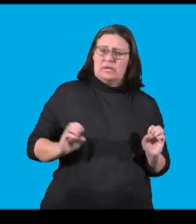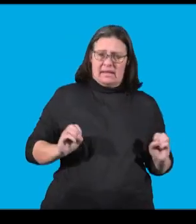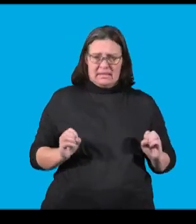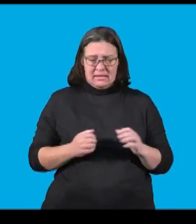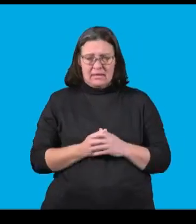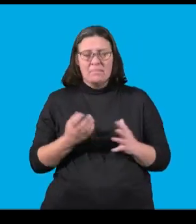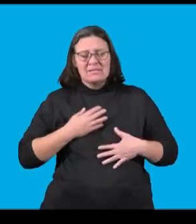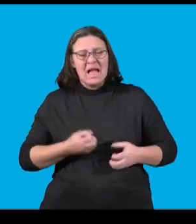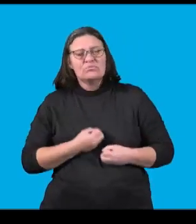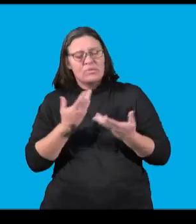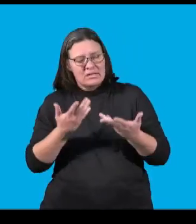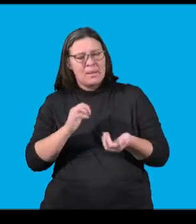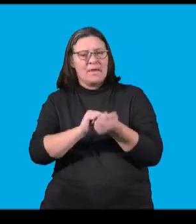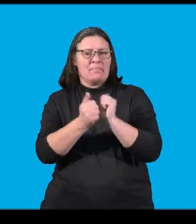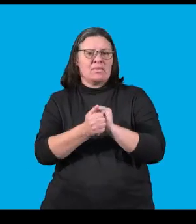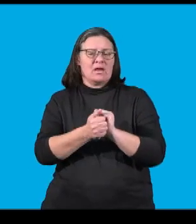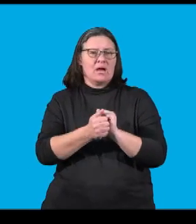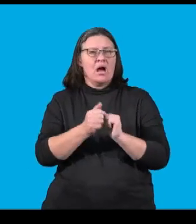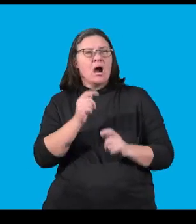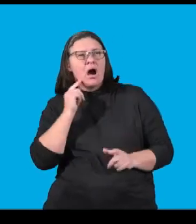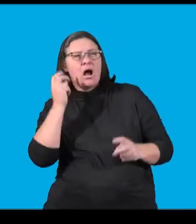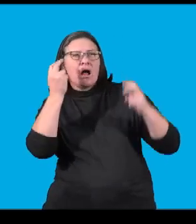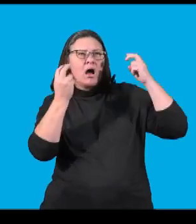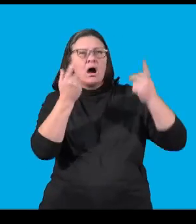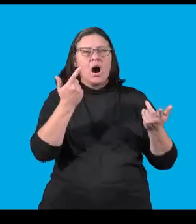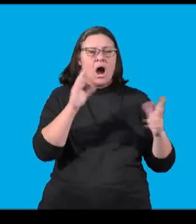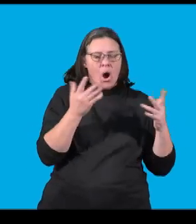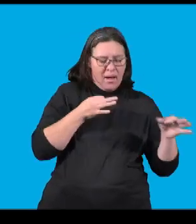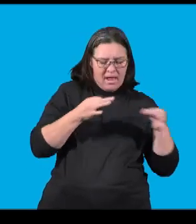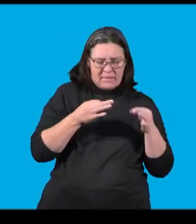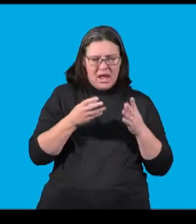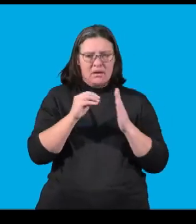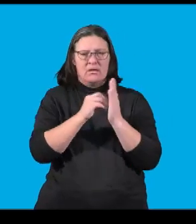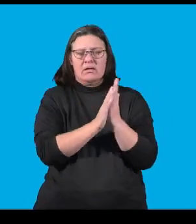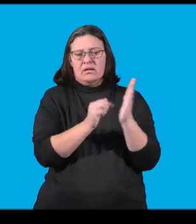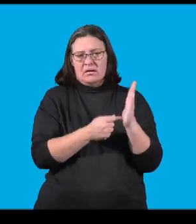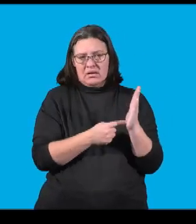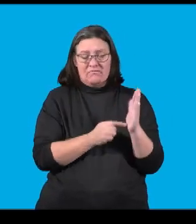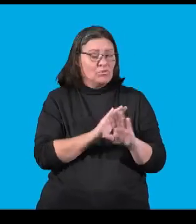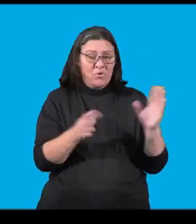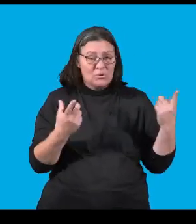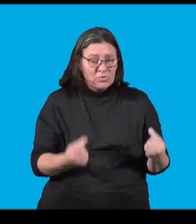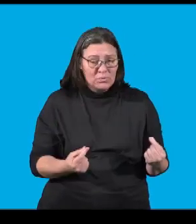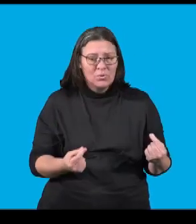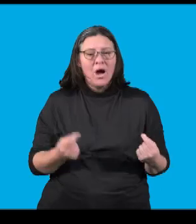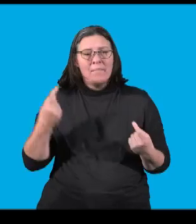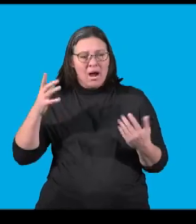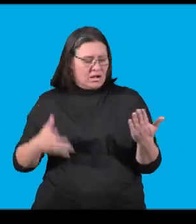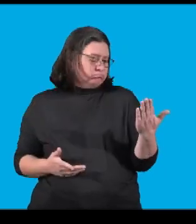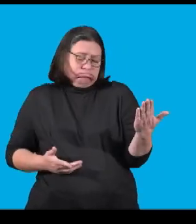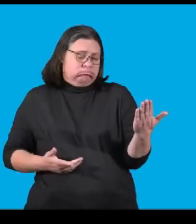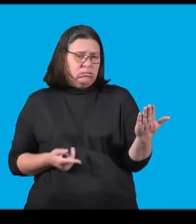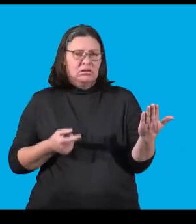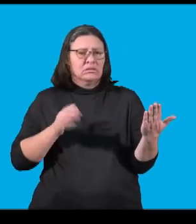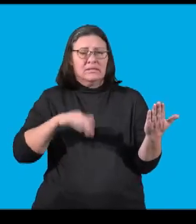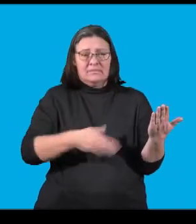So you need to express your mathematical reasoning coherently. And if we don't, unfortunately, that's where we